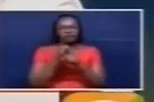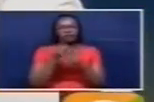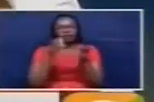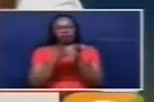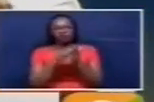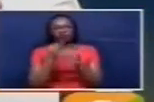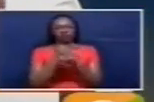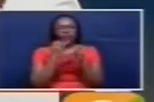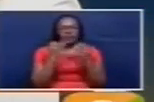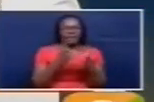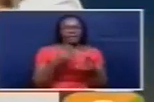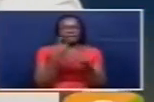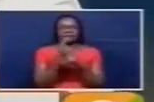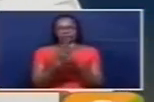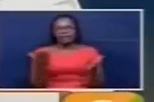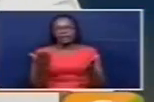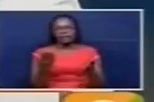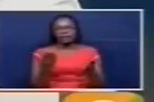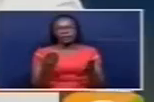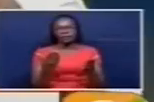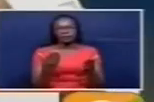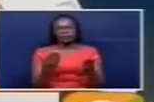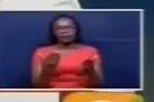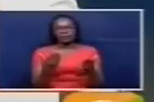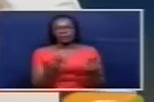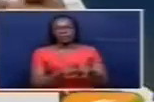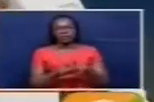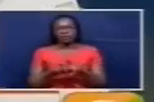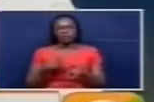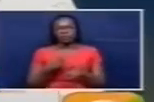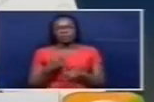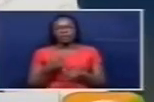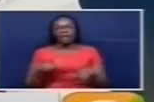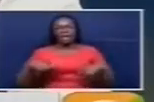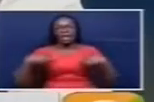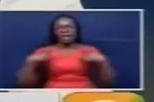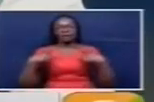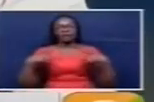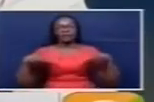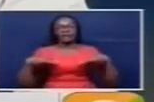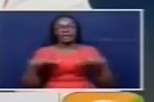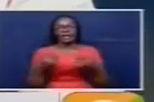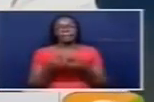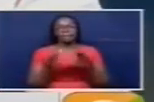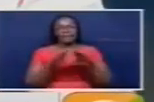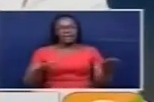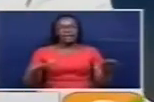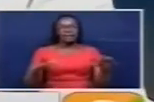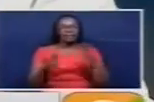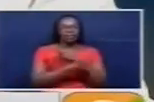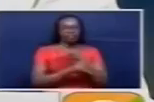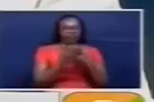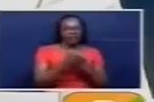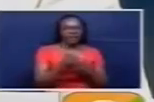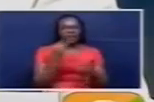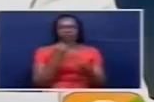and I thought I could go to parliament and work for the people of Starehe. I grew up in Starehe, Starehe is my home. Land is being grabbed, school programs are being grabbed, there are no